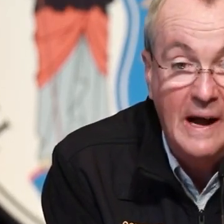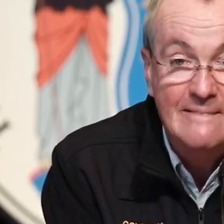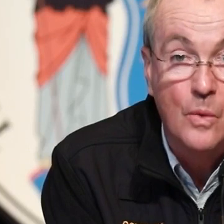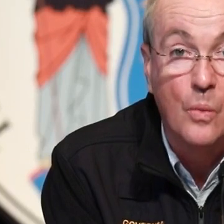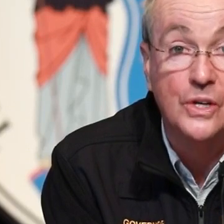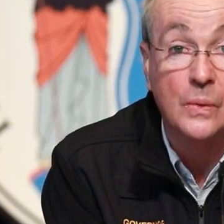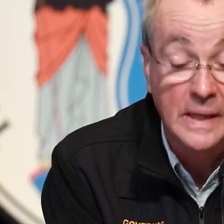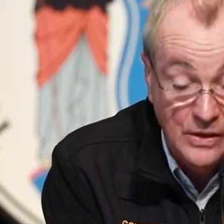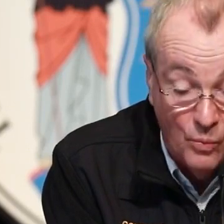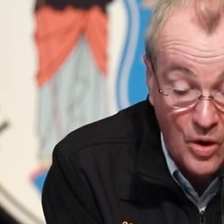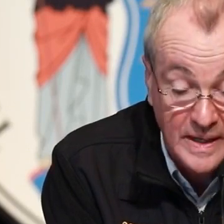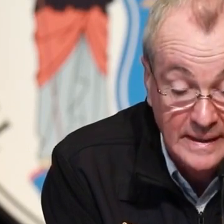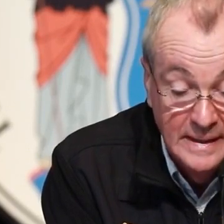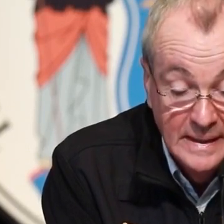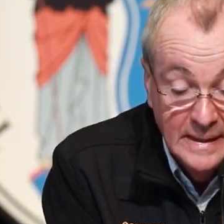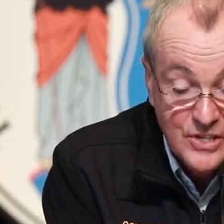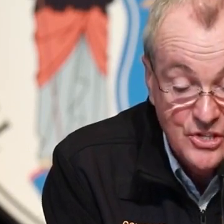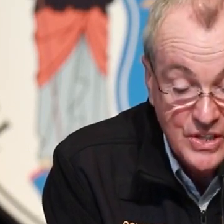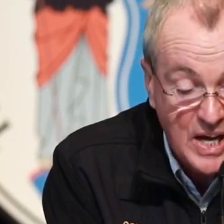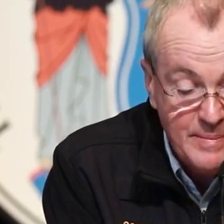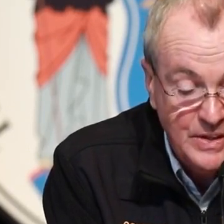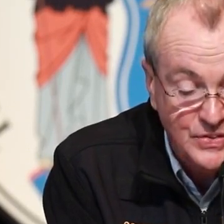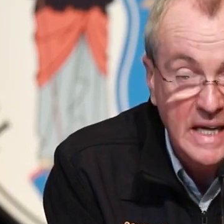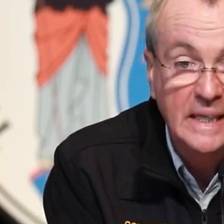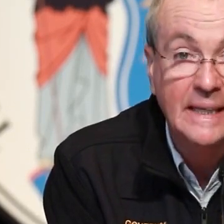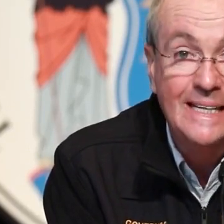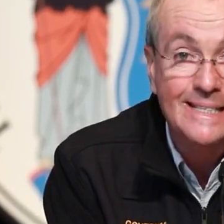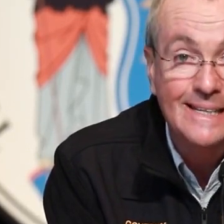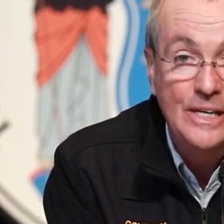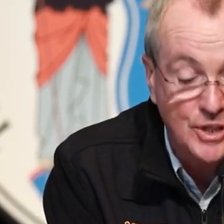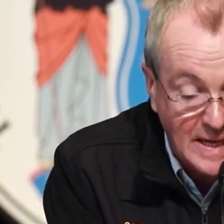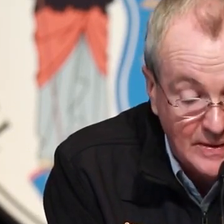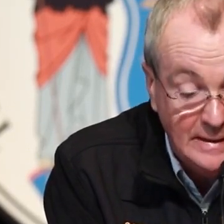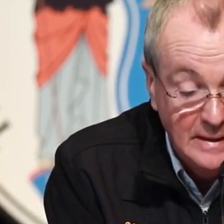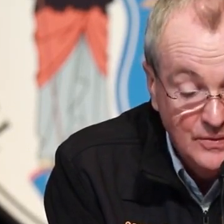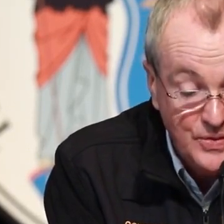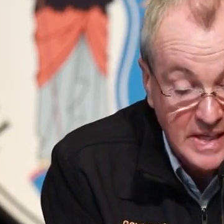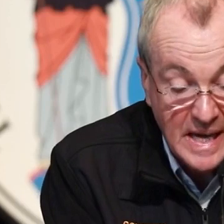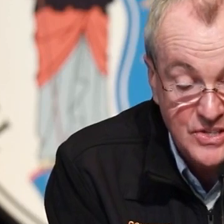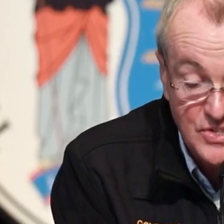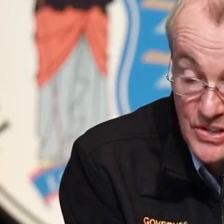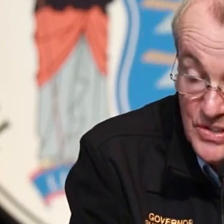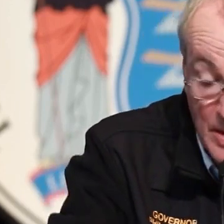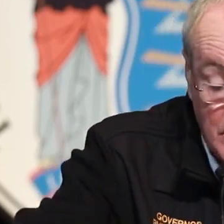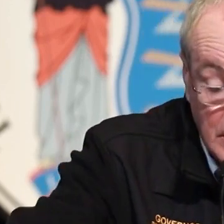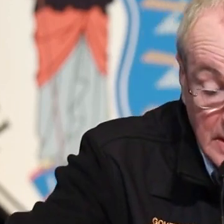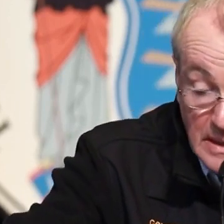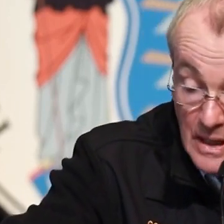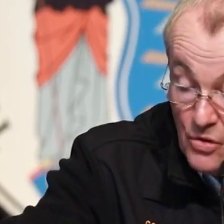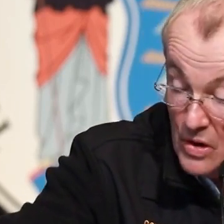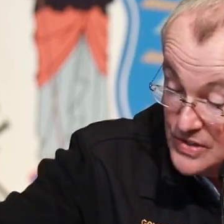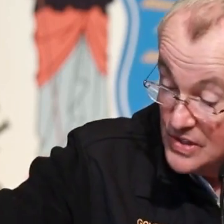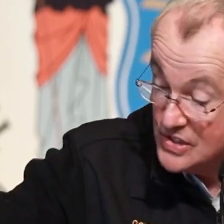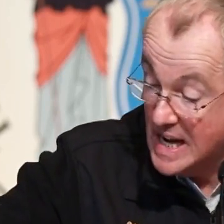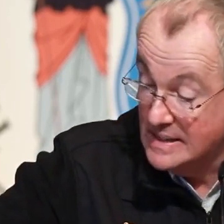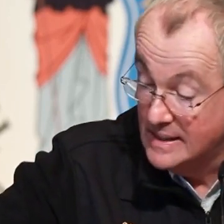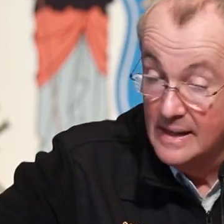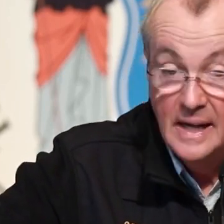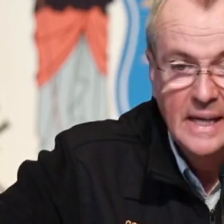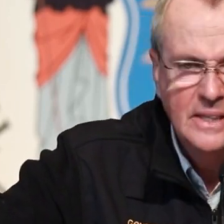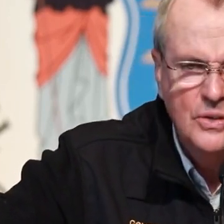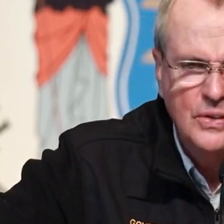to why what we're doing is working. This is the time it is taking in each county for the cases to double across the